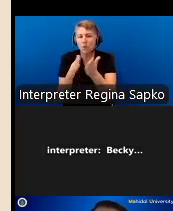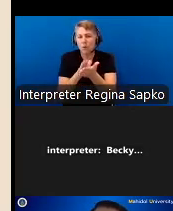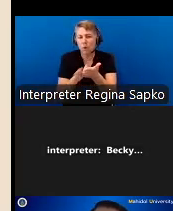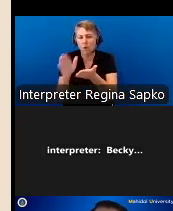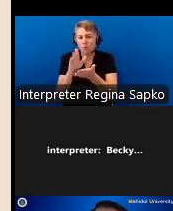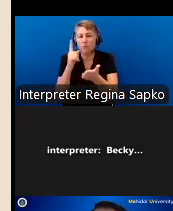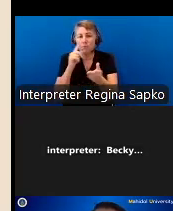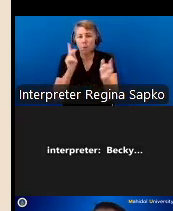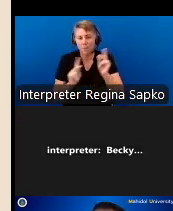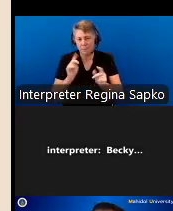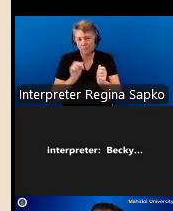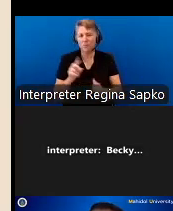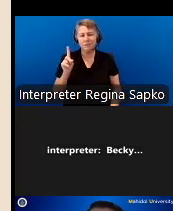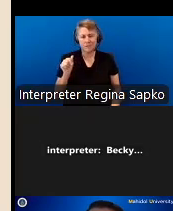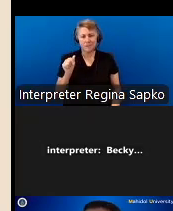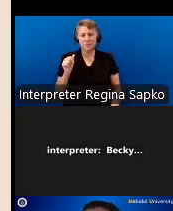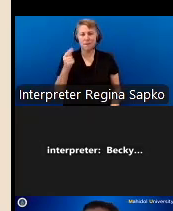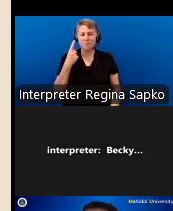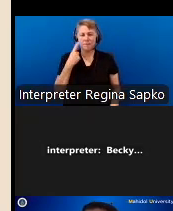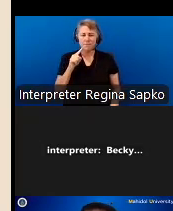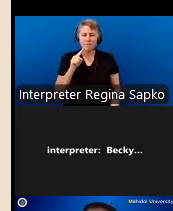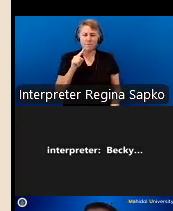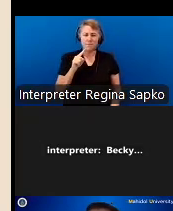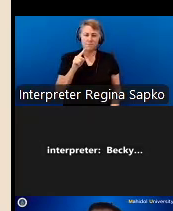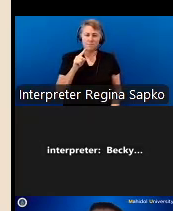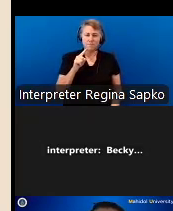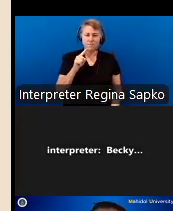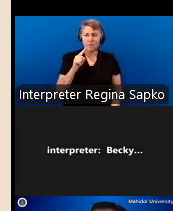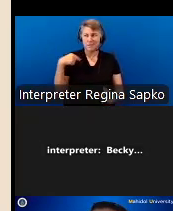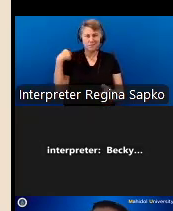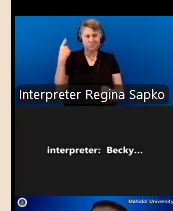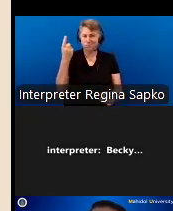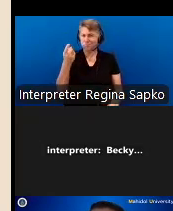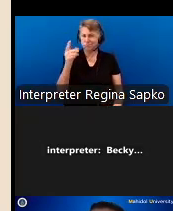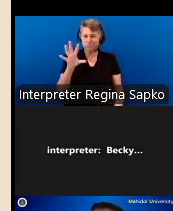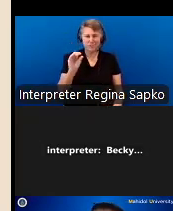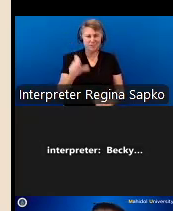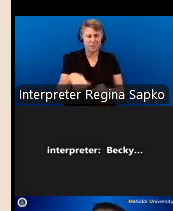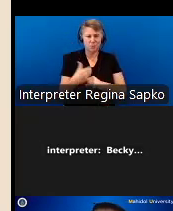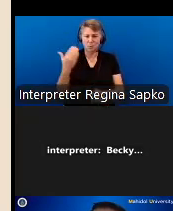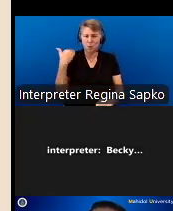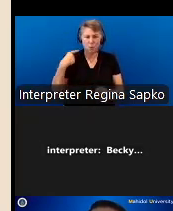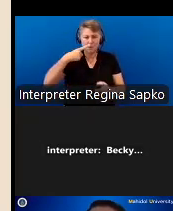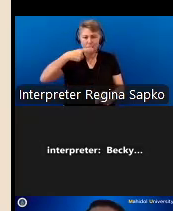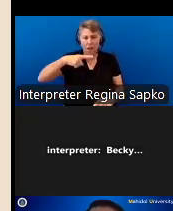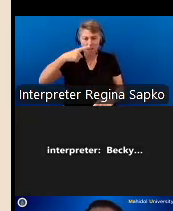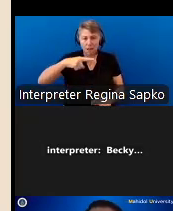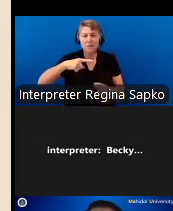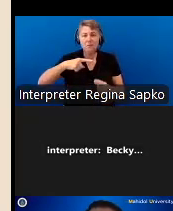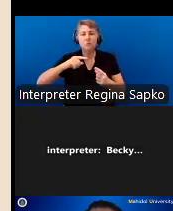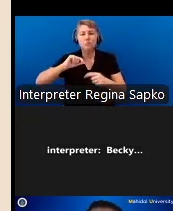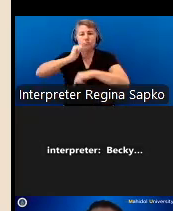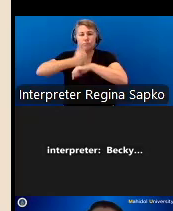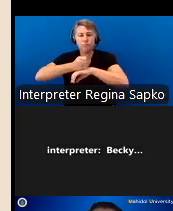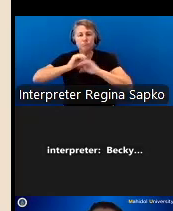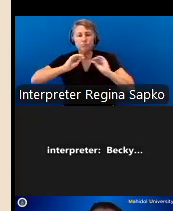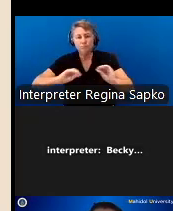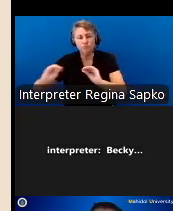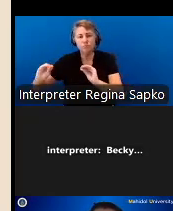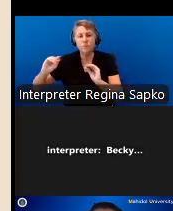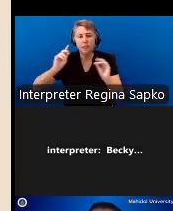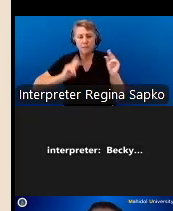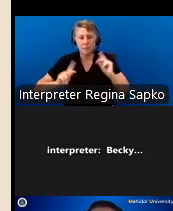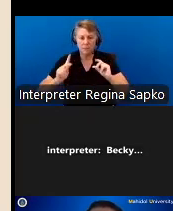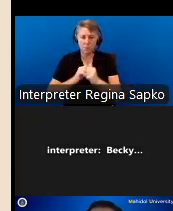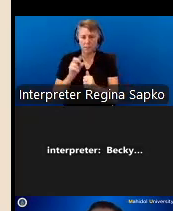with disability for 50 or 40 years ago in Thailand to train a person with disability like